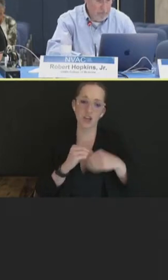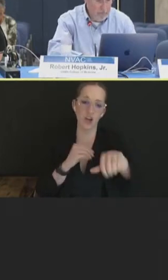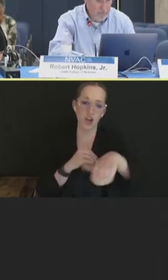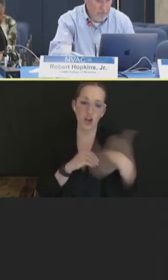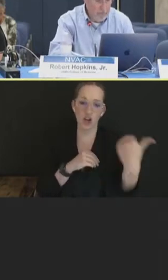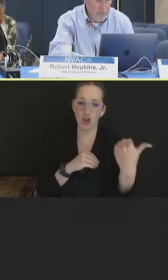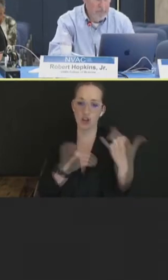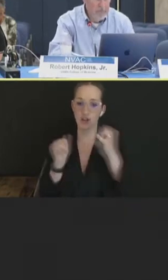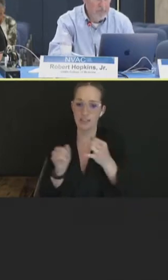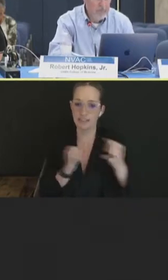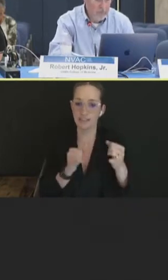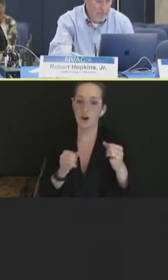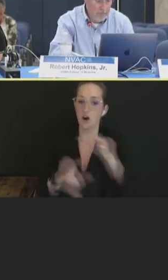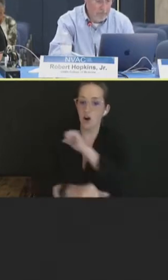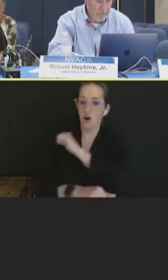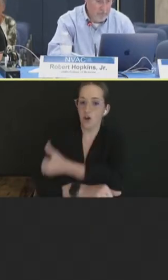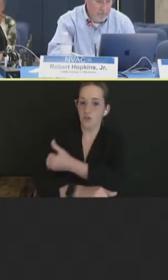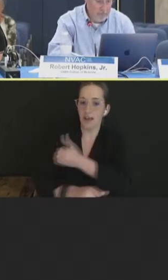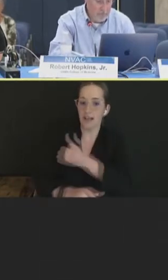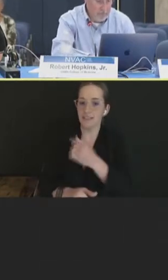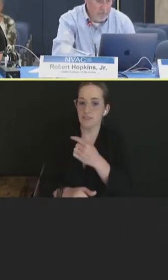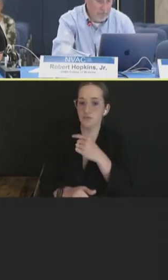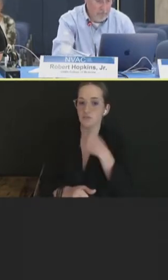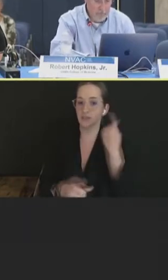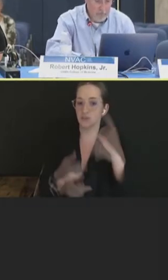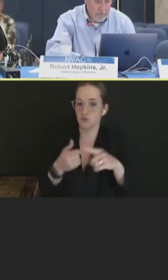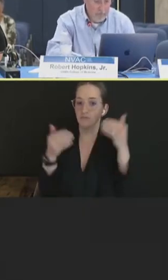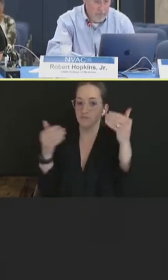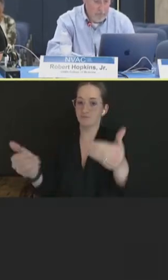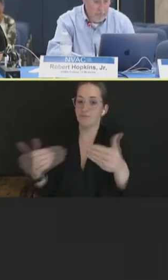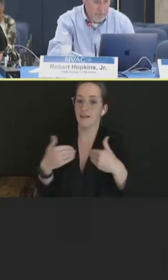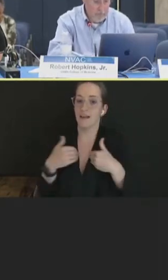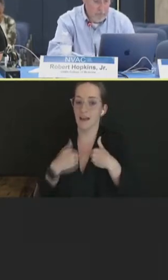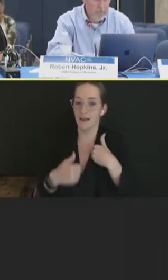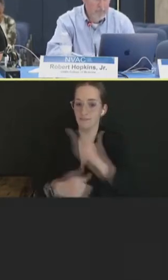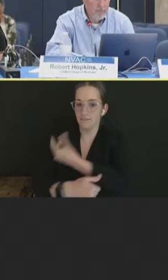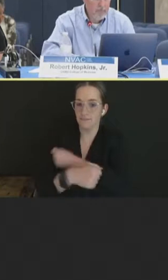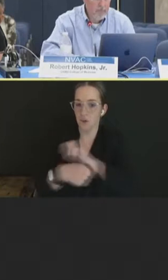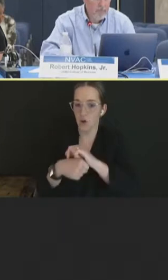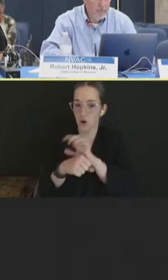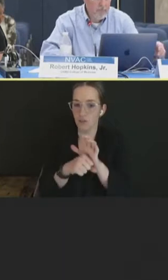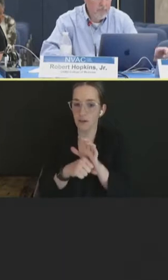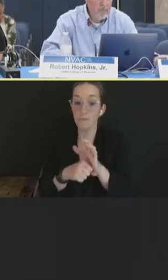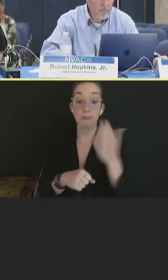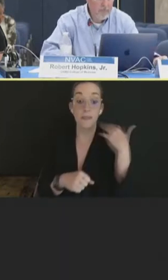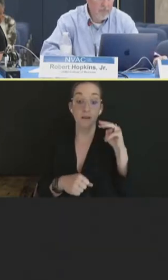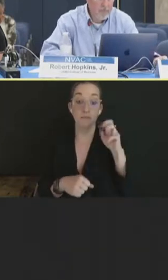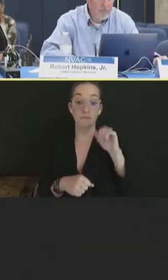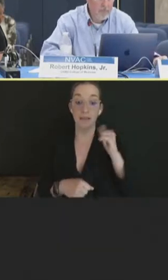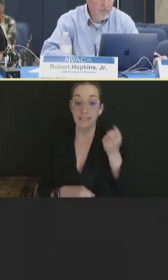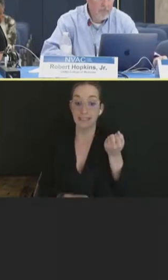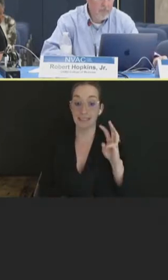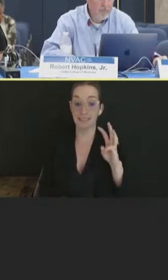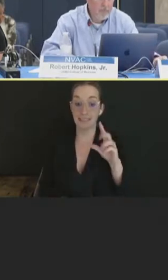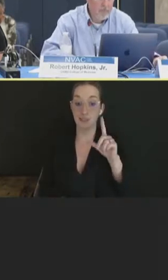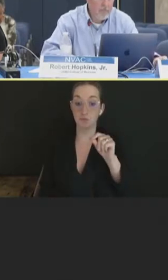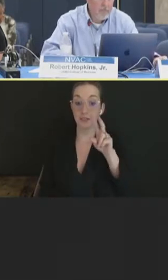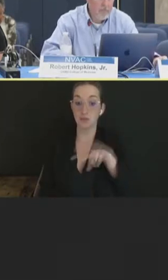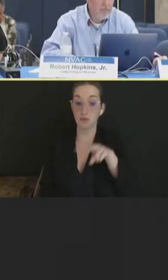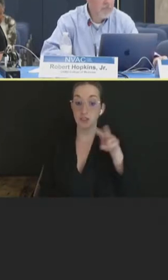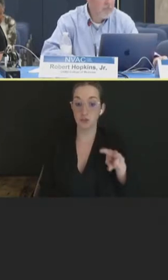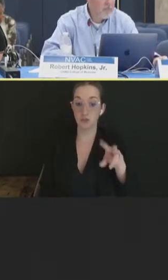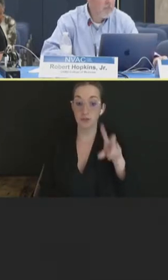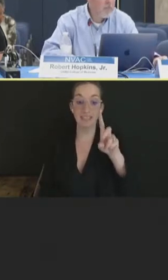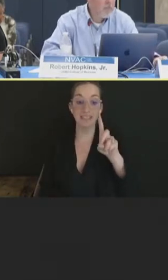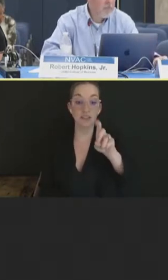COVID vaccine from the Department of Defense. As of May 16th, 2022, the Department of Defense has administered over